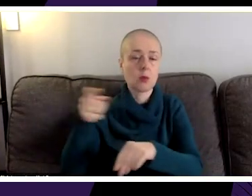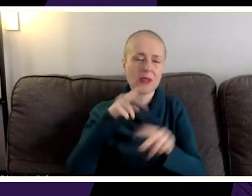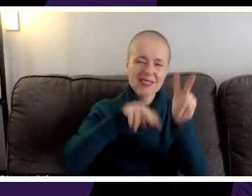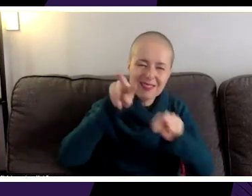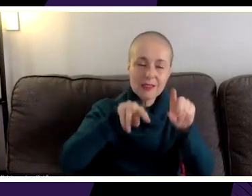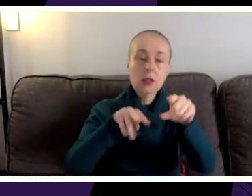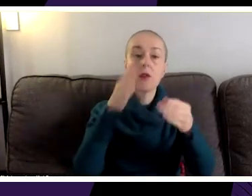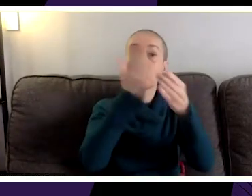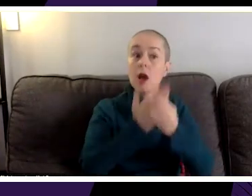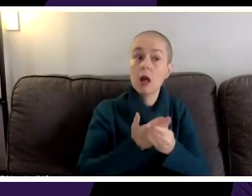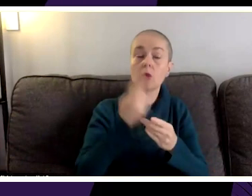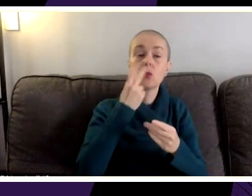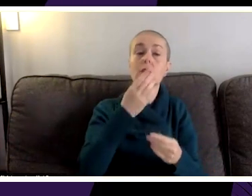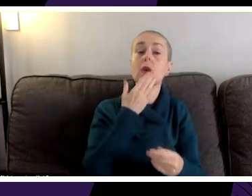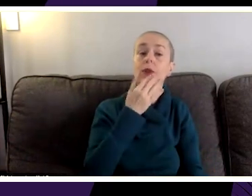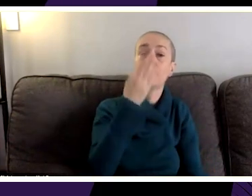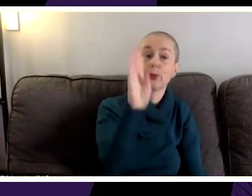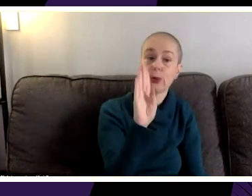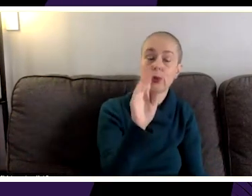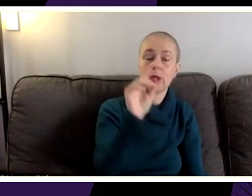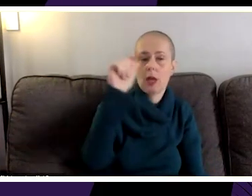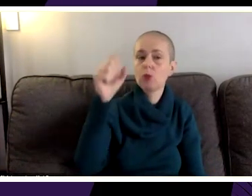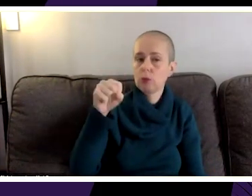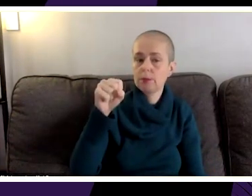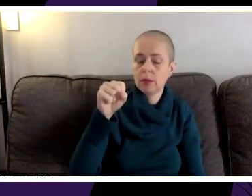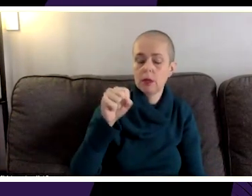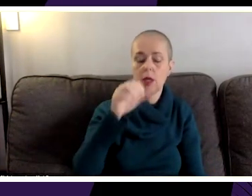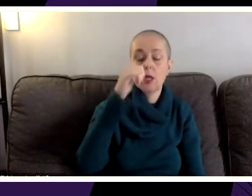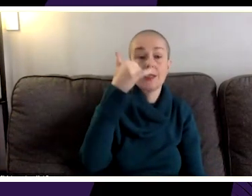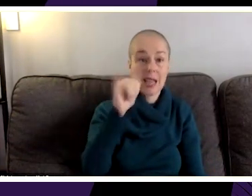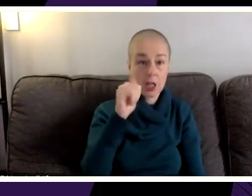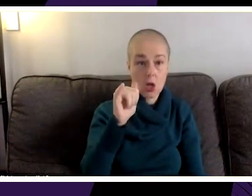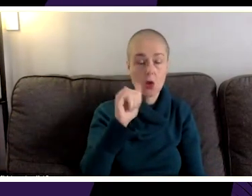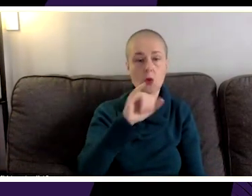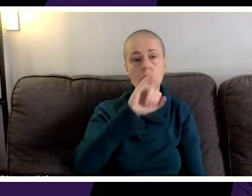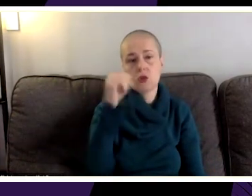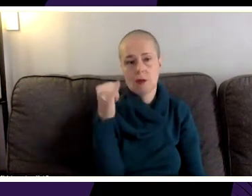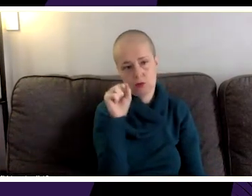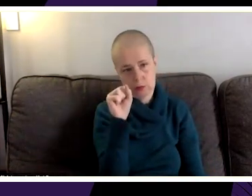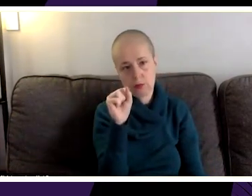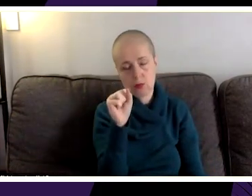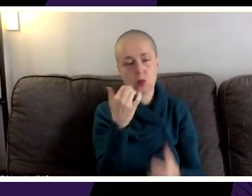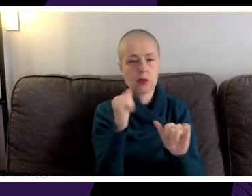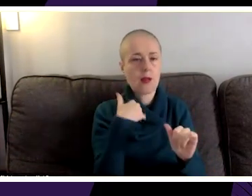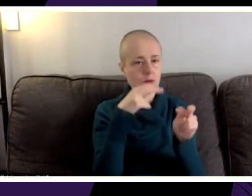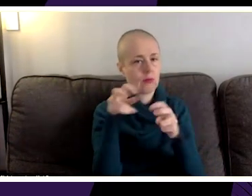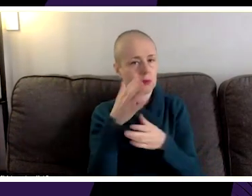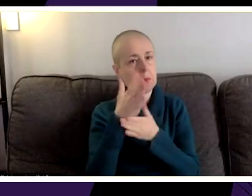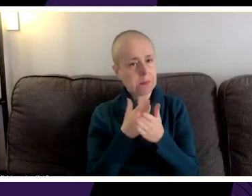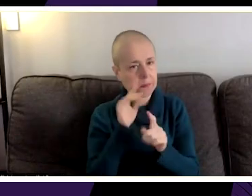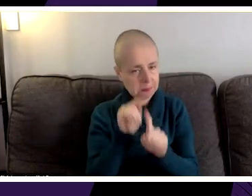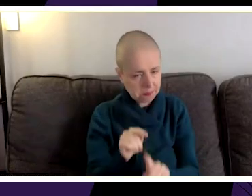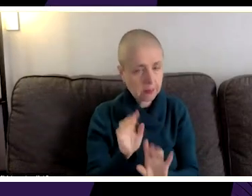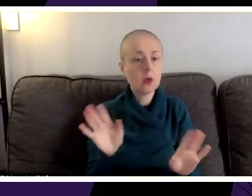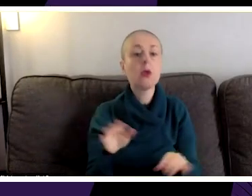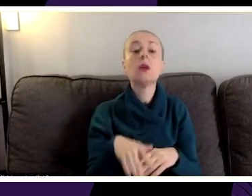that's blue is TypeScript. Everything that's yellow is still JavaScript, so still some stuff to migrate for sure. And to demo